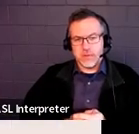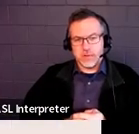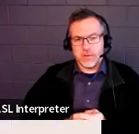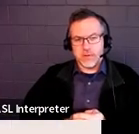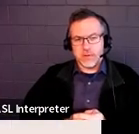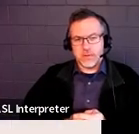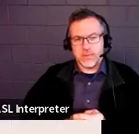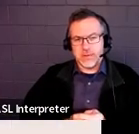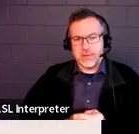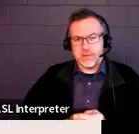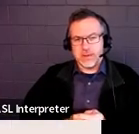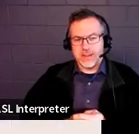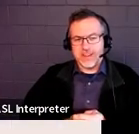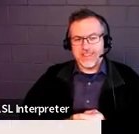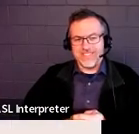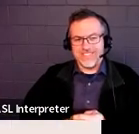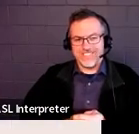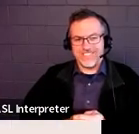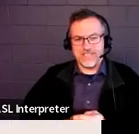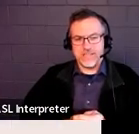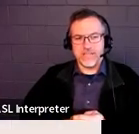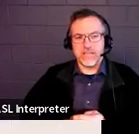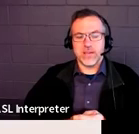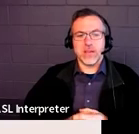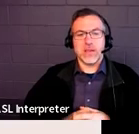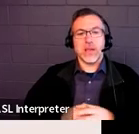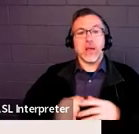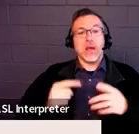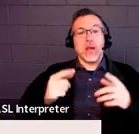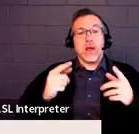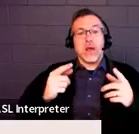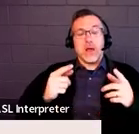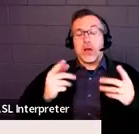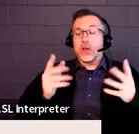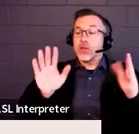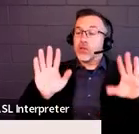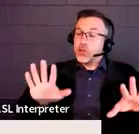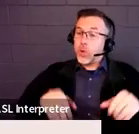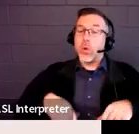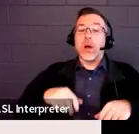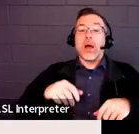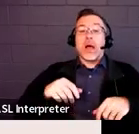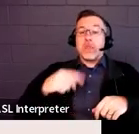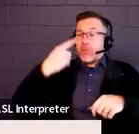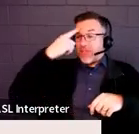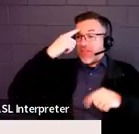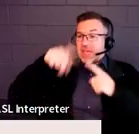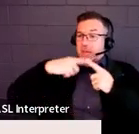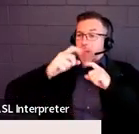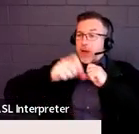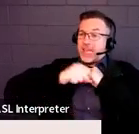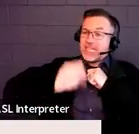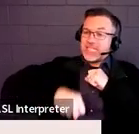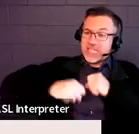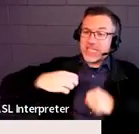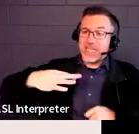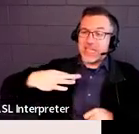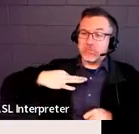Right. So when thinking of extended eligibility, we know